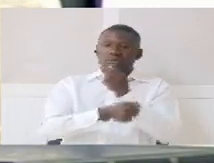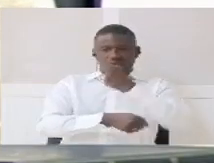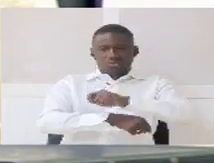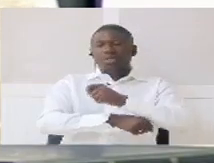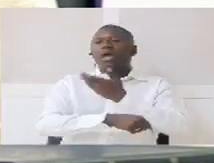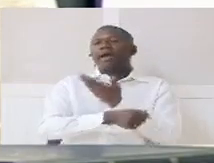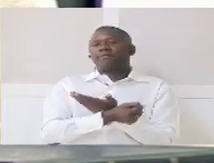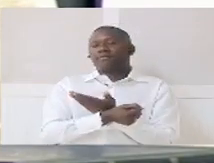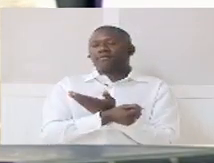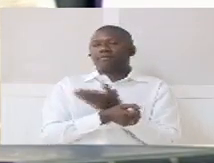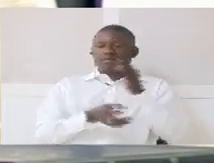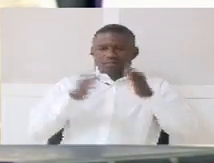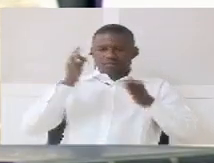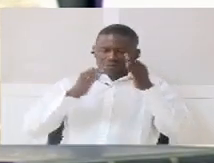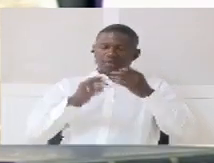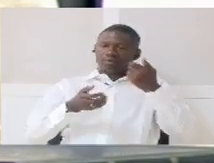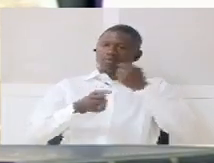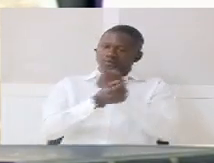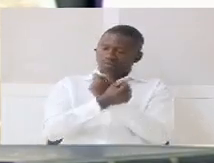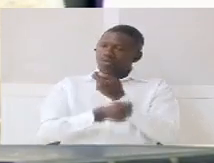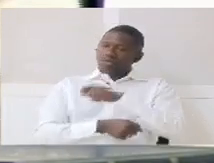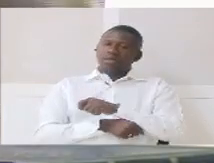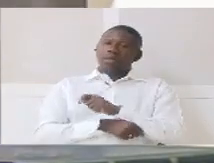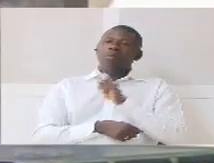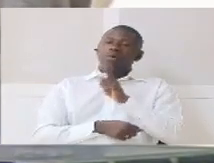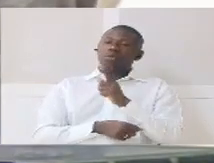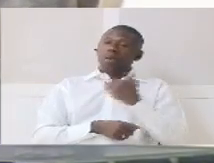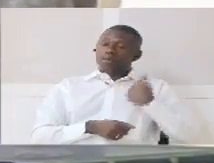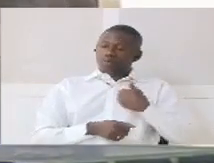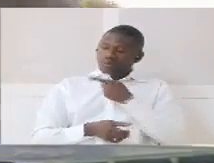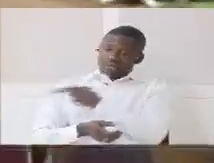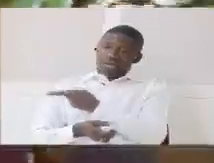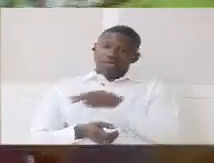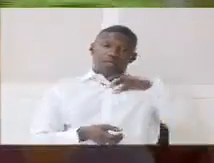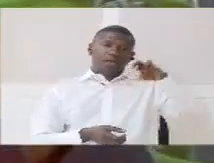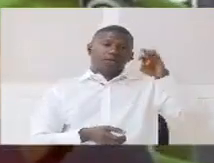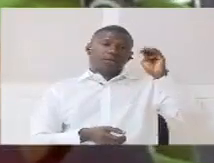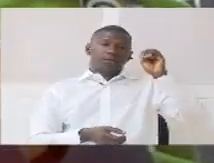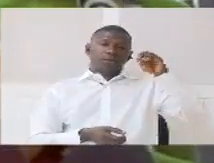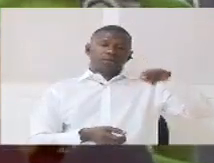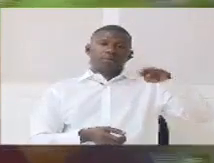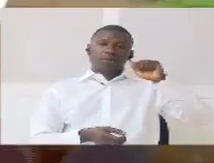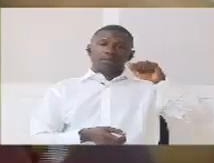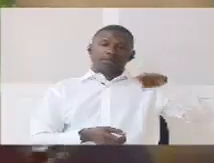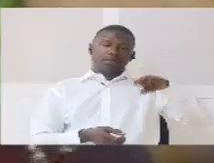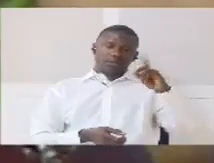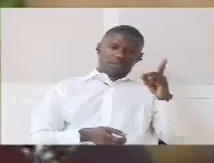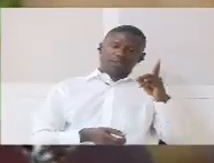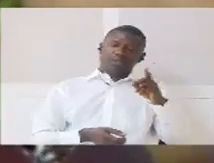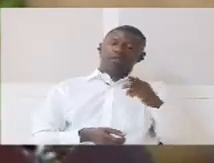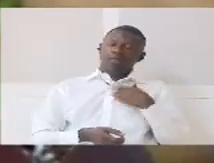ye olon because those in remand know when they are good to go to unless court ni changes ke high court jam to some that delays ke